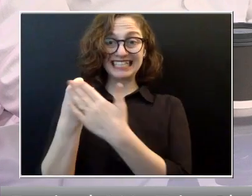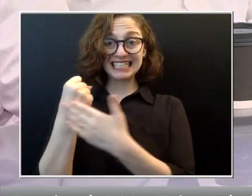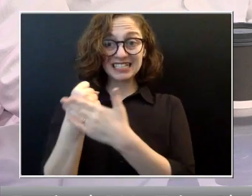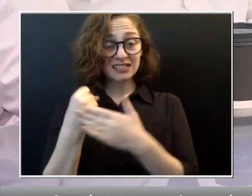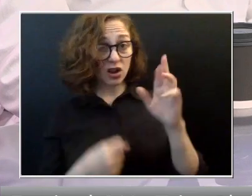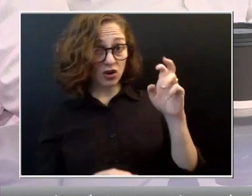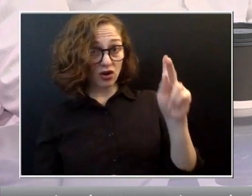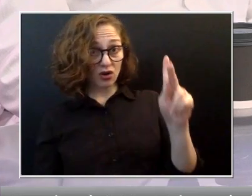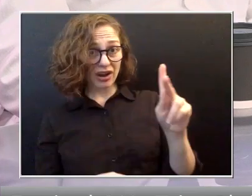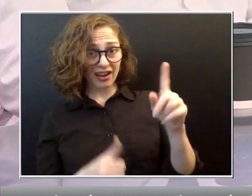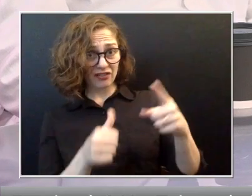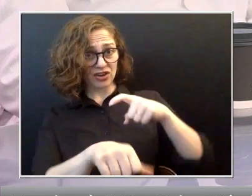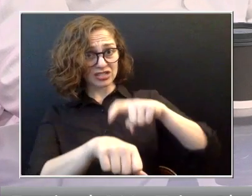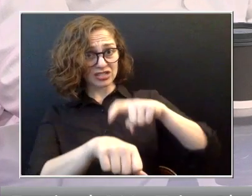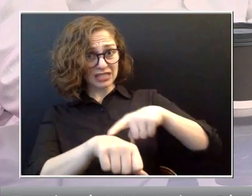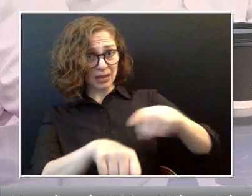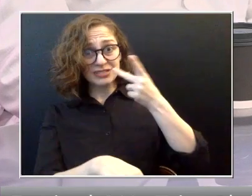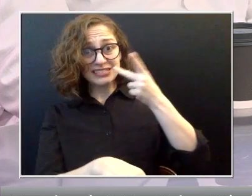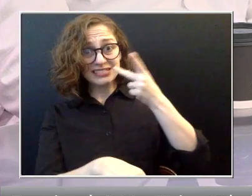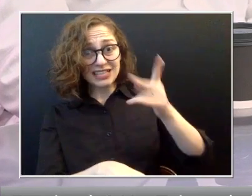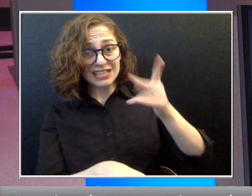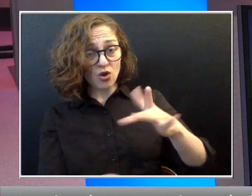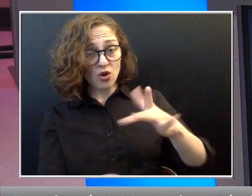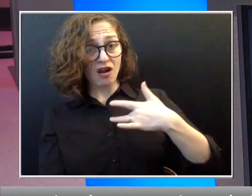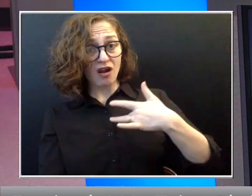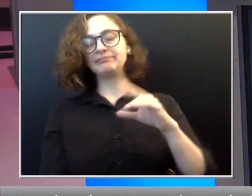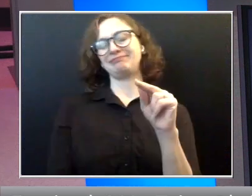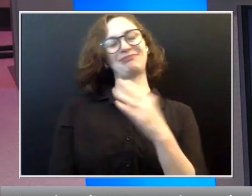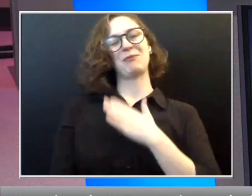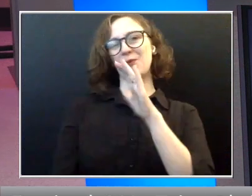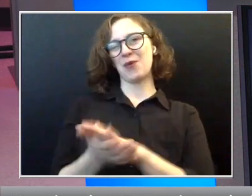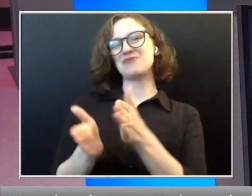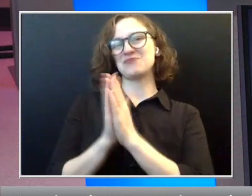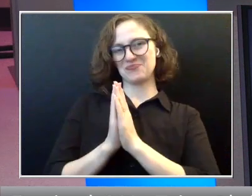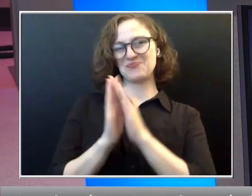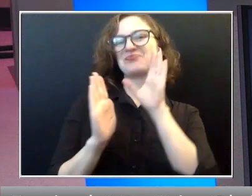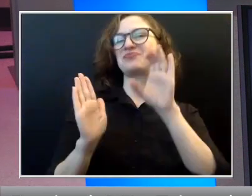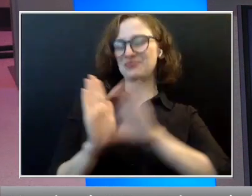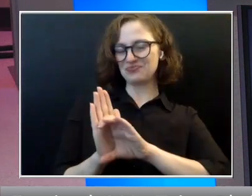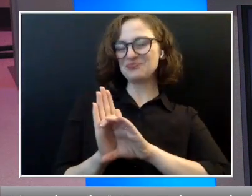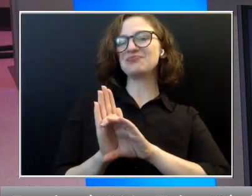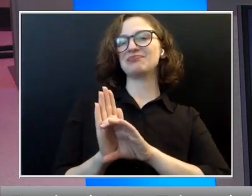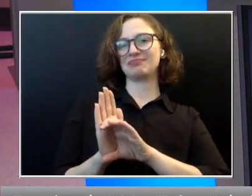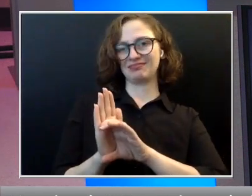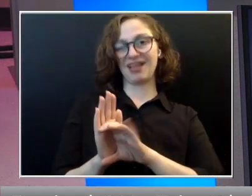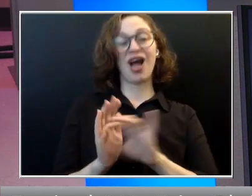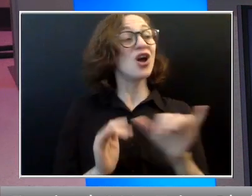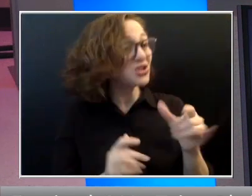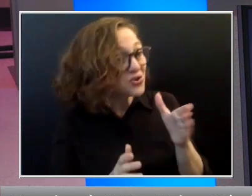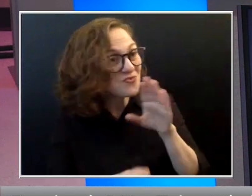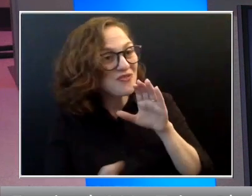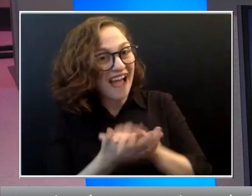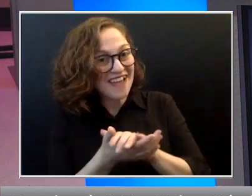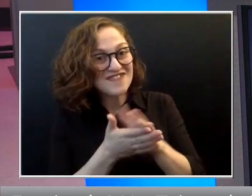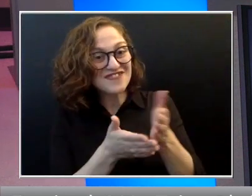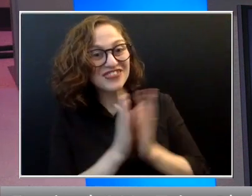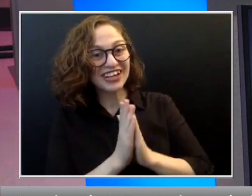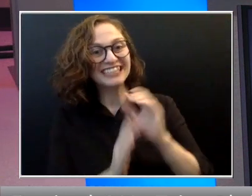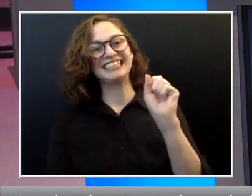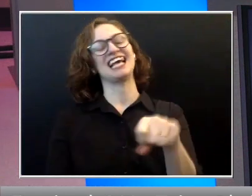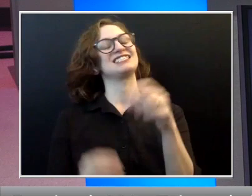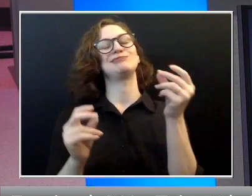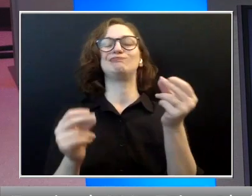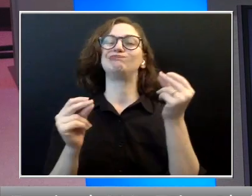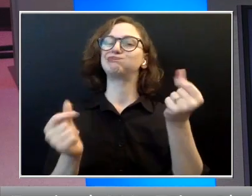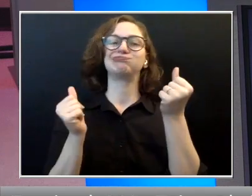heart? No, my wife had asked for a picture when we were there, and that was... Oh, your wife asked for it? Yeah, we got it right away. Were you